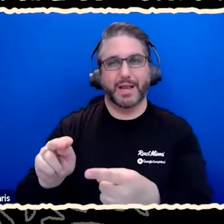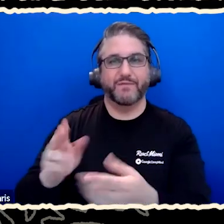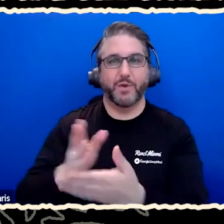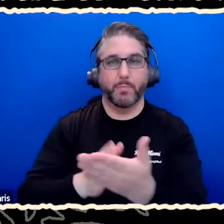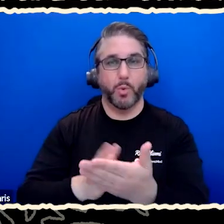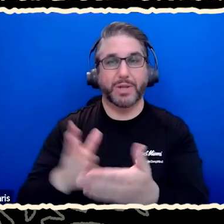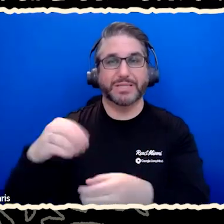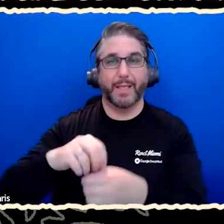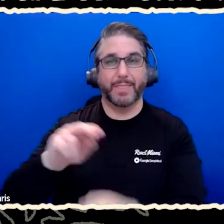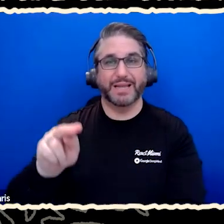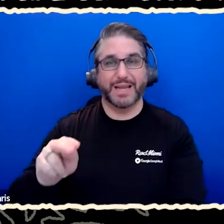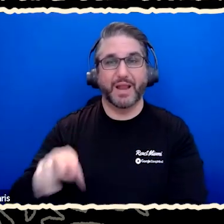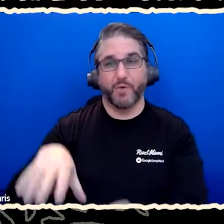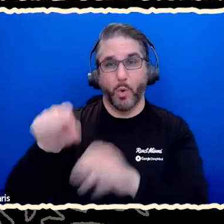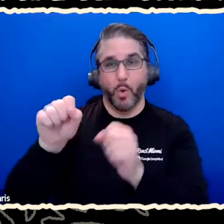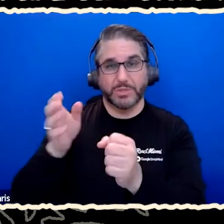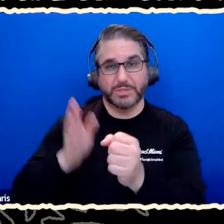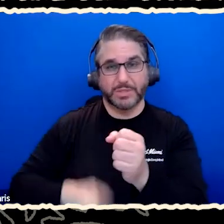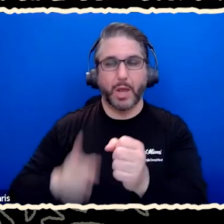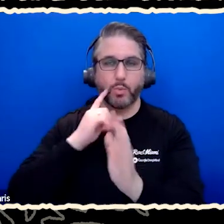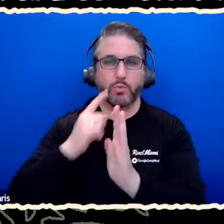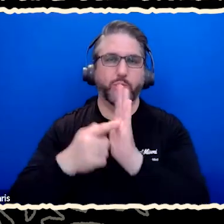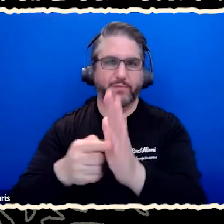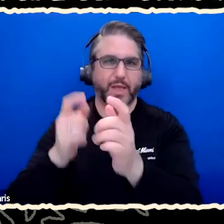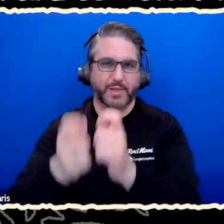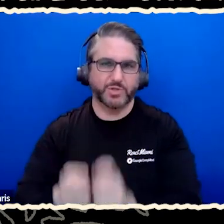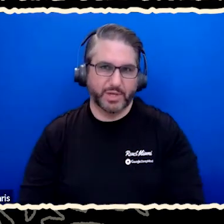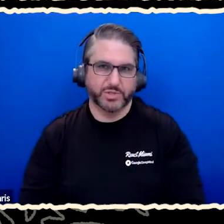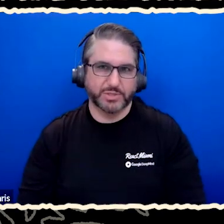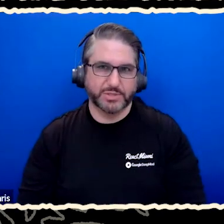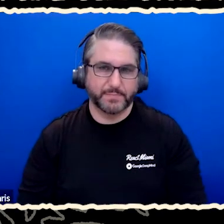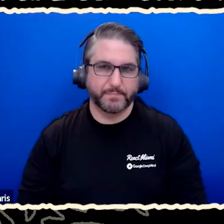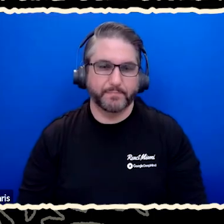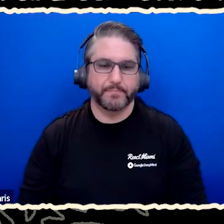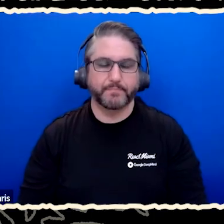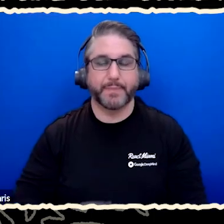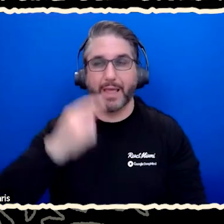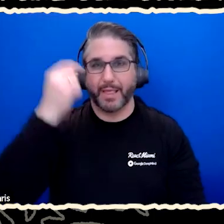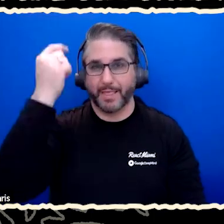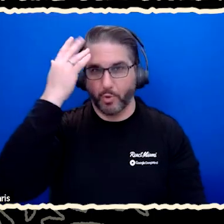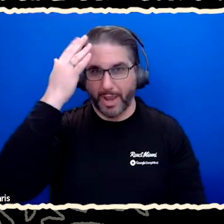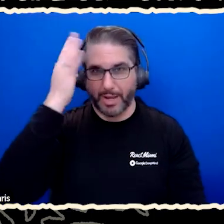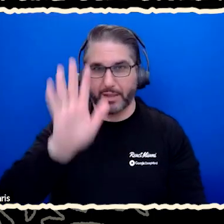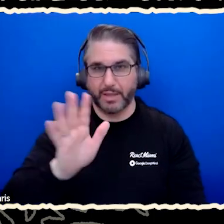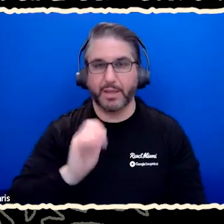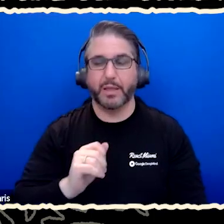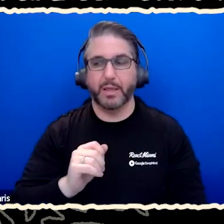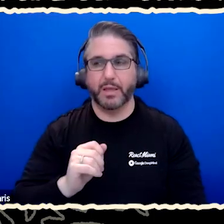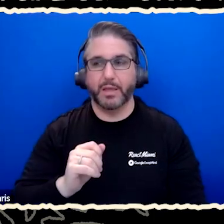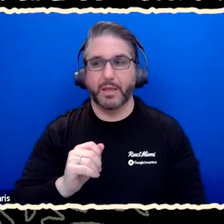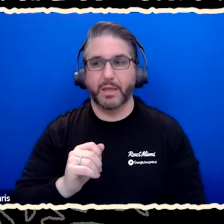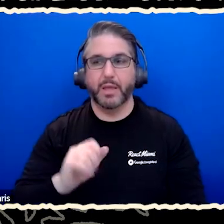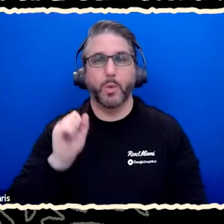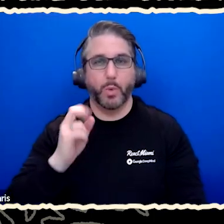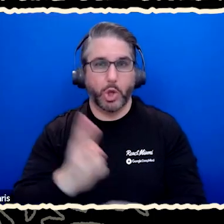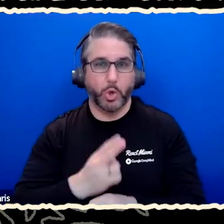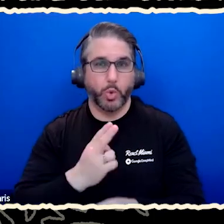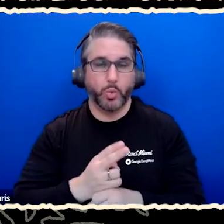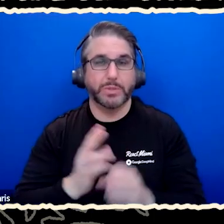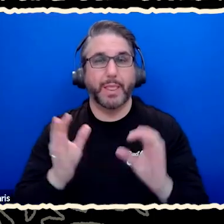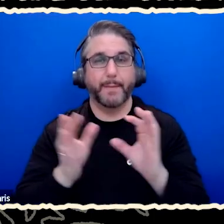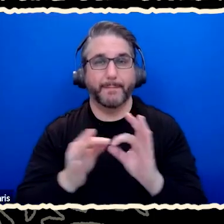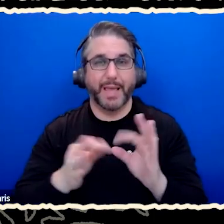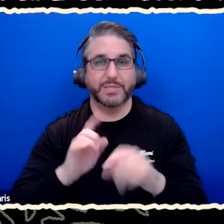on the native host side also reflect these changes. Theoretically, of course, we could use the